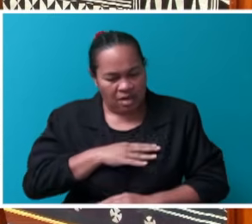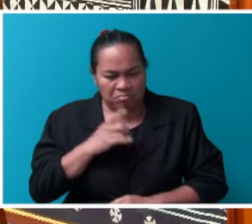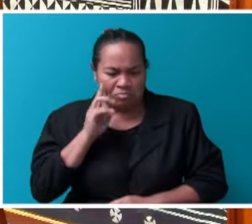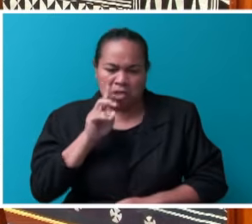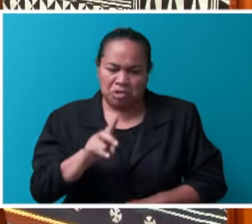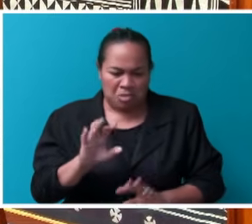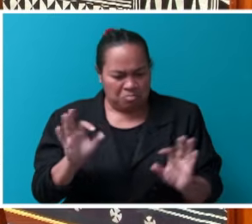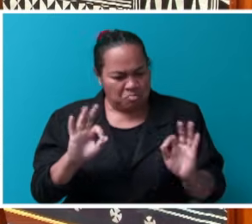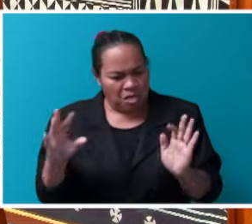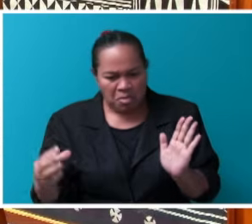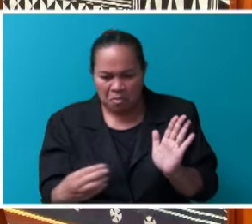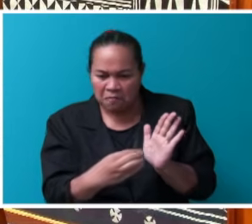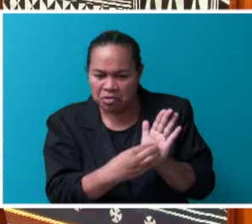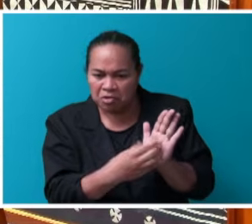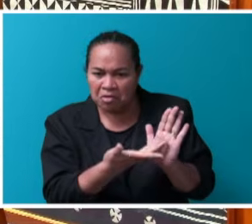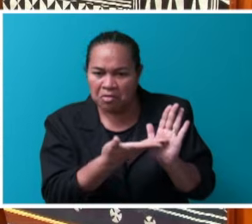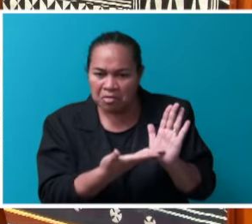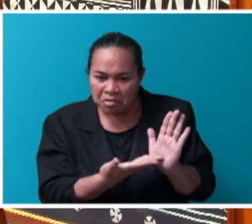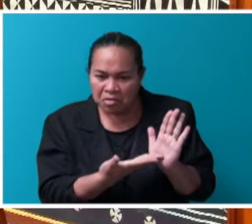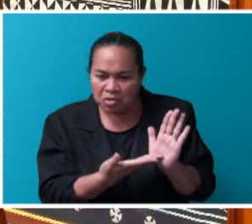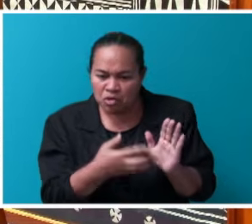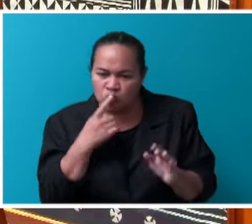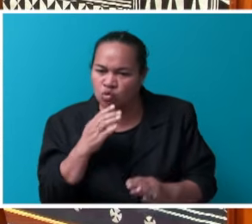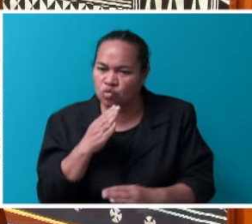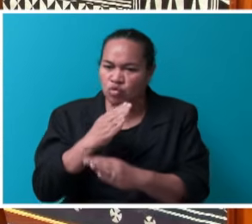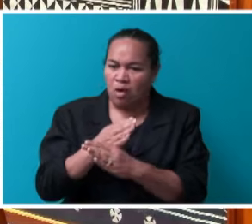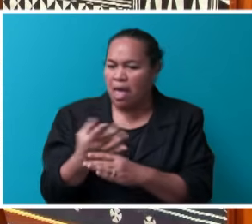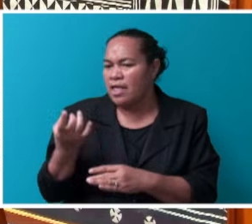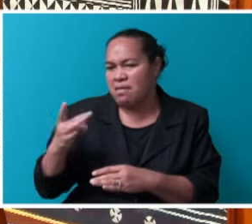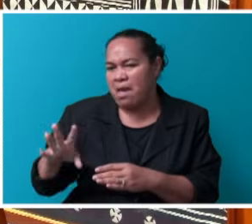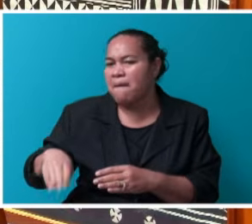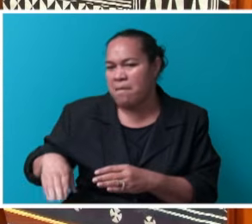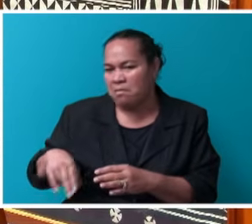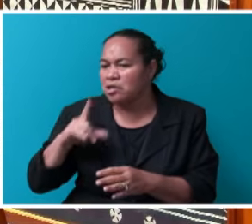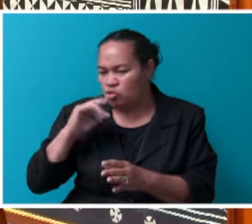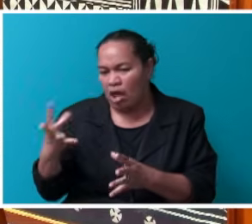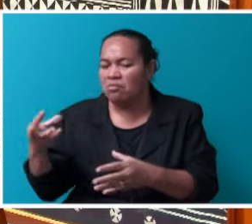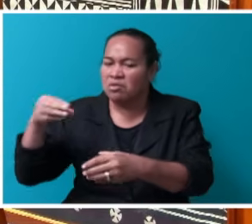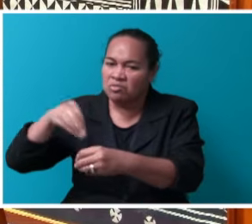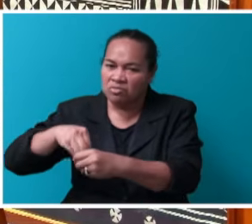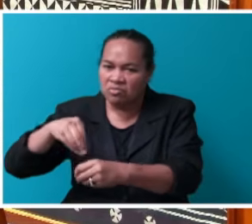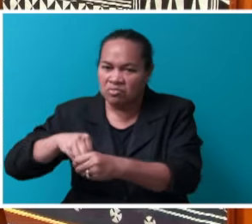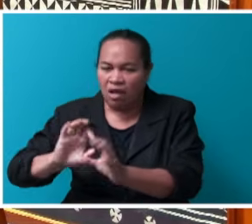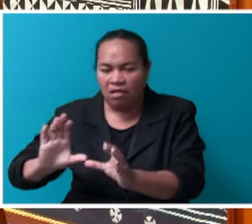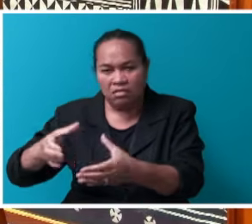provision that prohibits independent members from actively engaging in such activities.